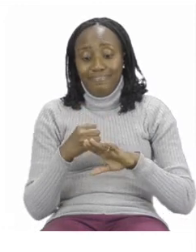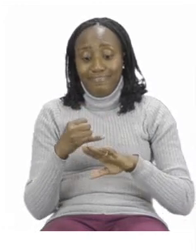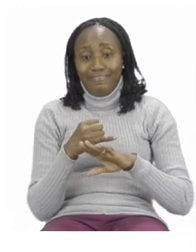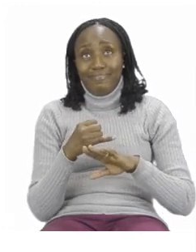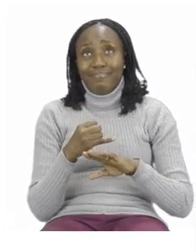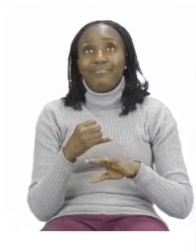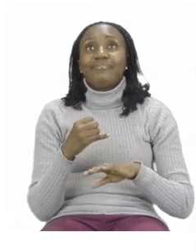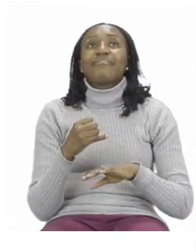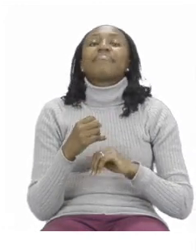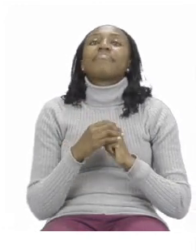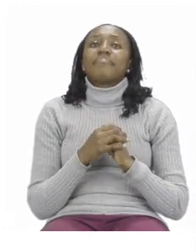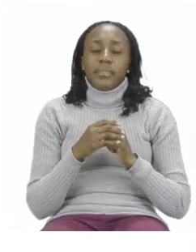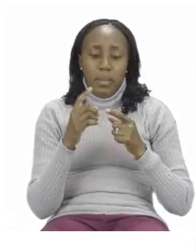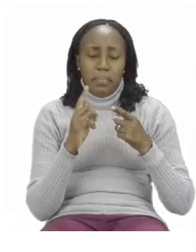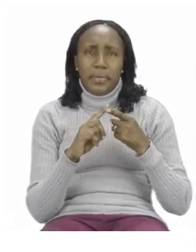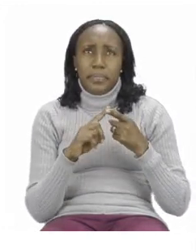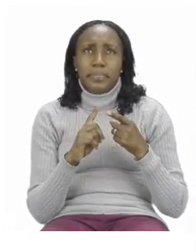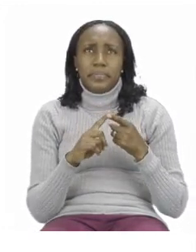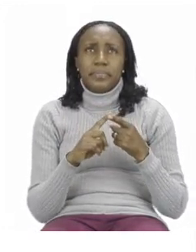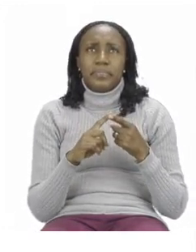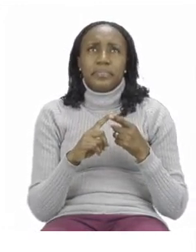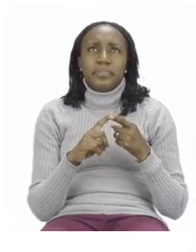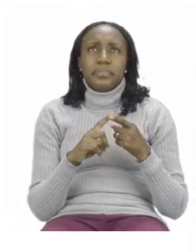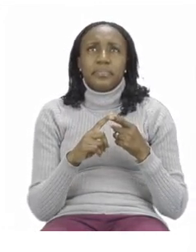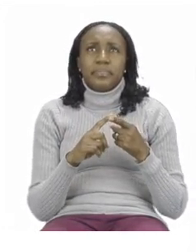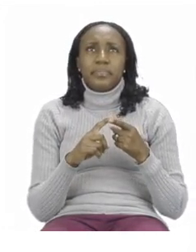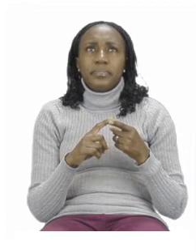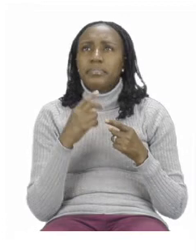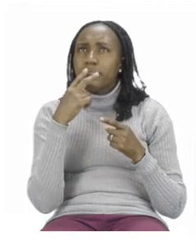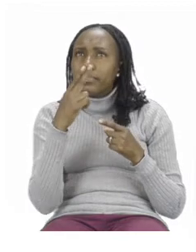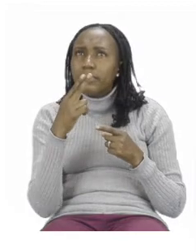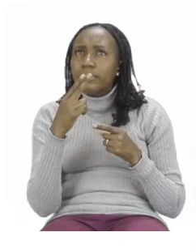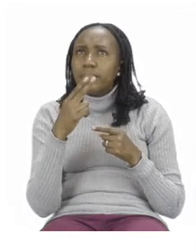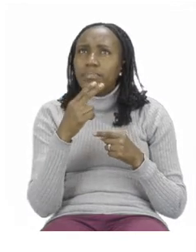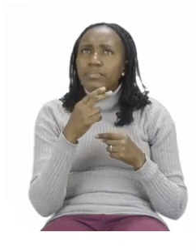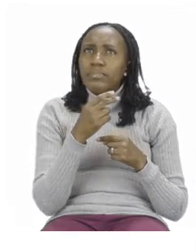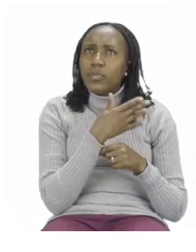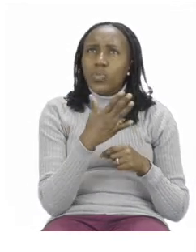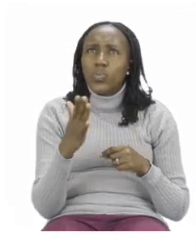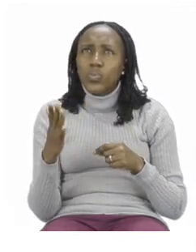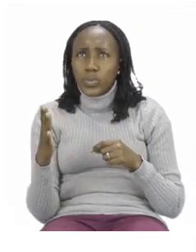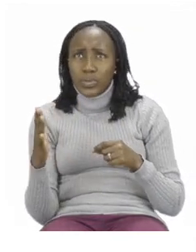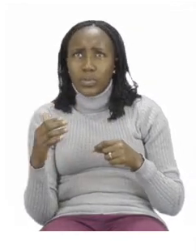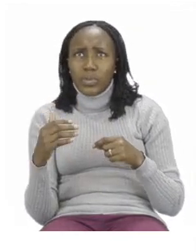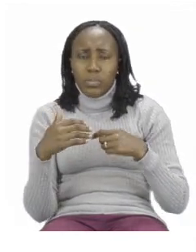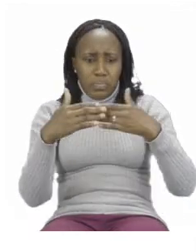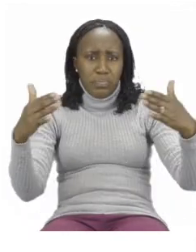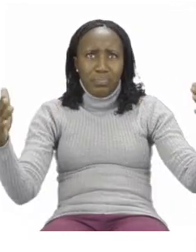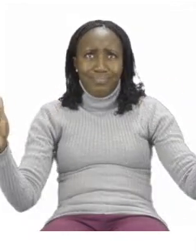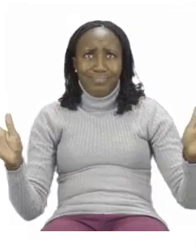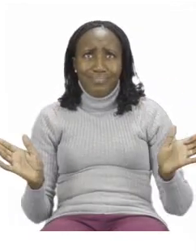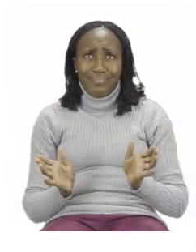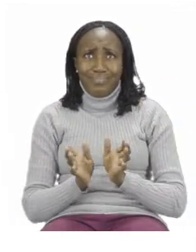pictures. Now the first picture is a picture of a lake. Then